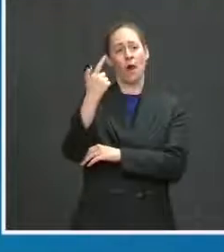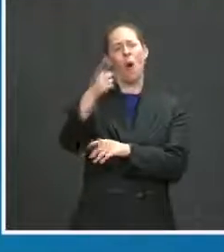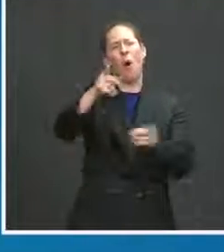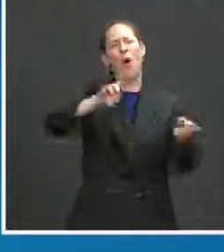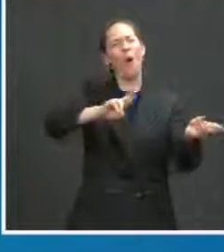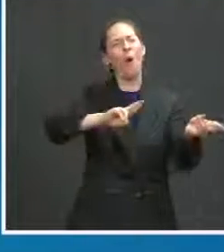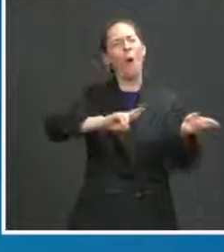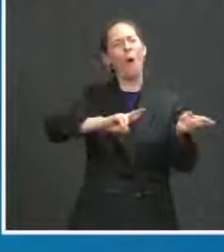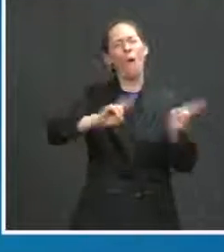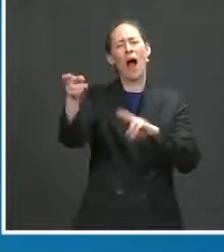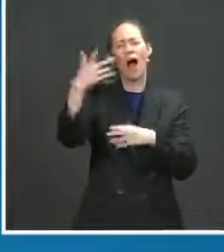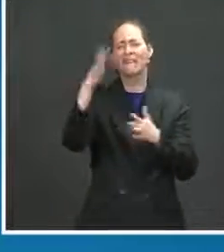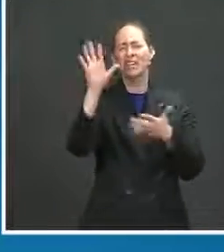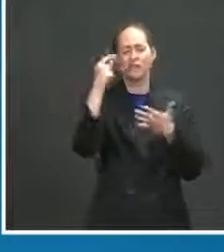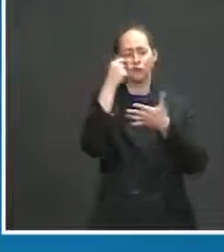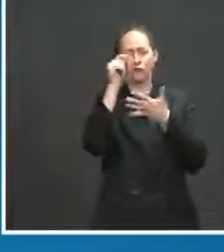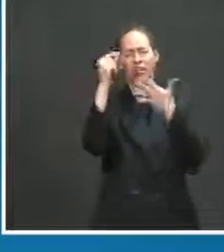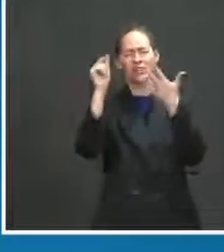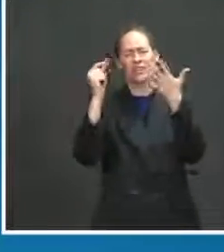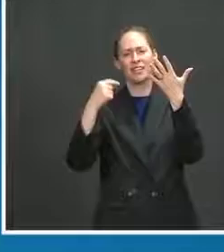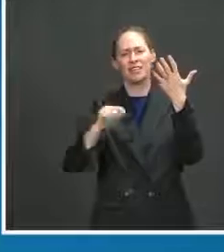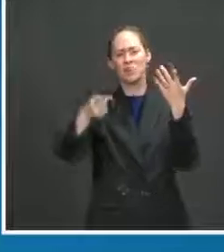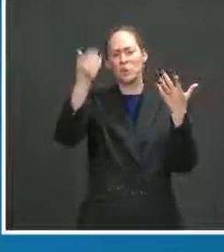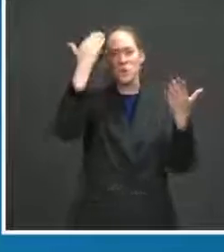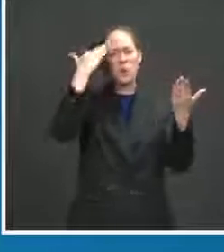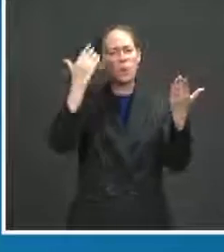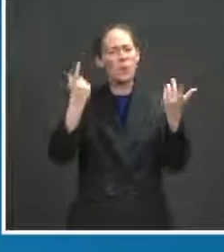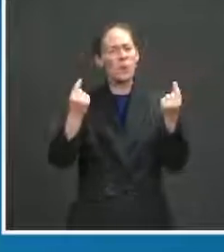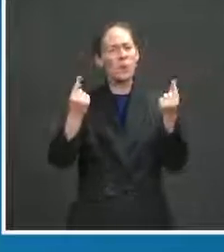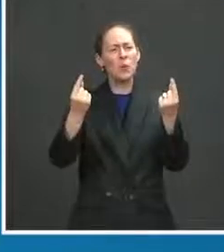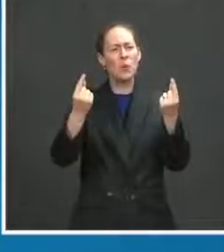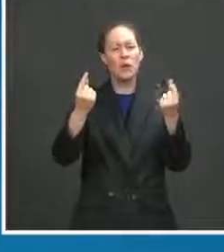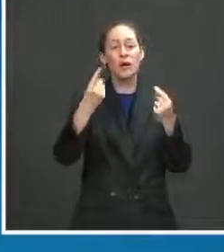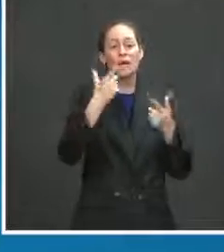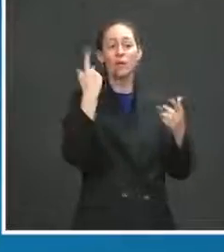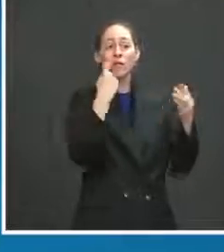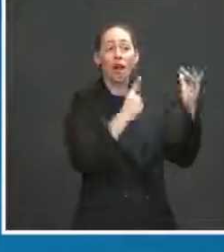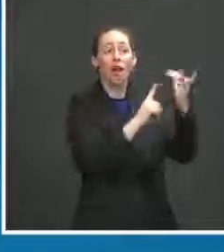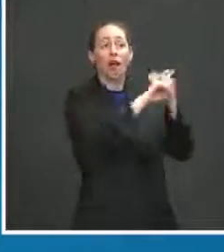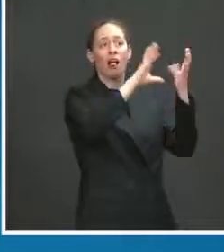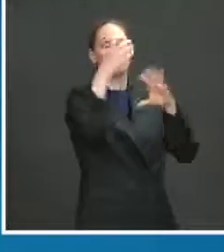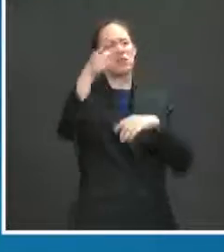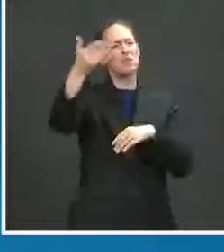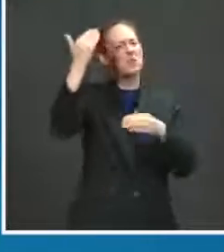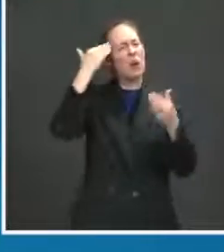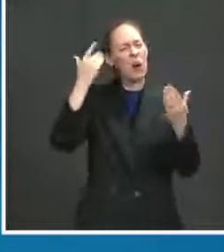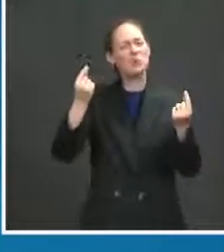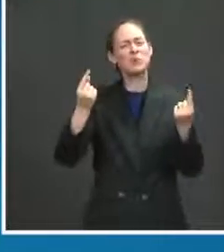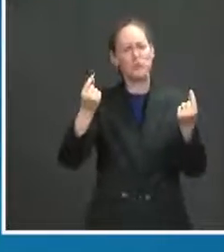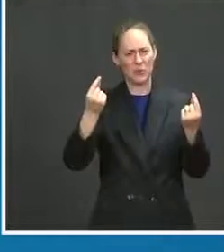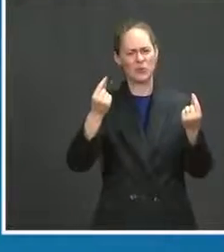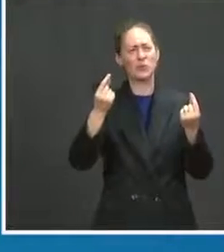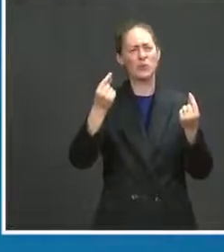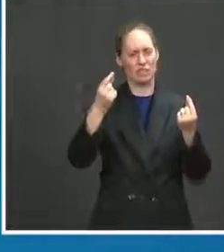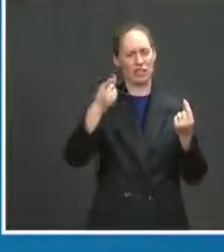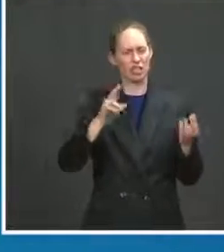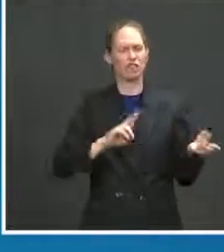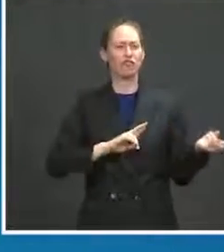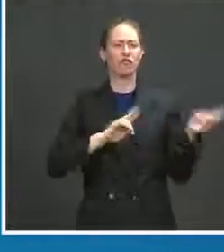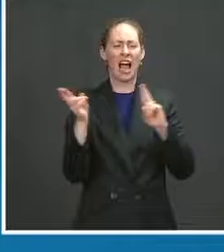prepared for any threat, and you are prepared for this new